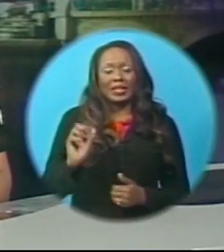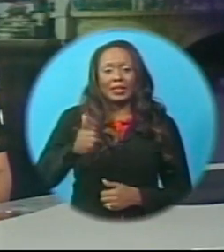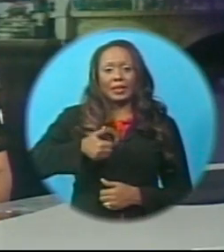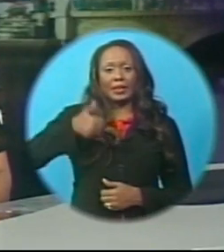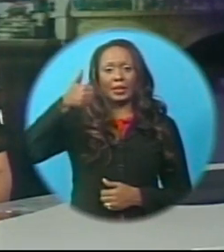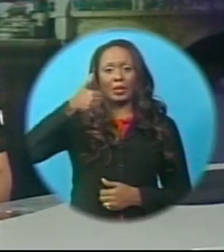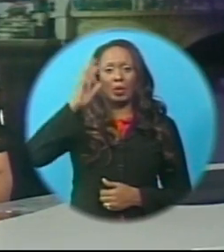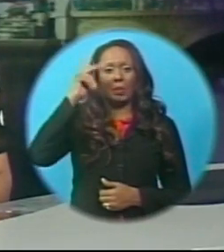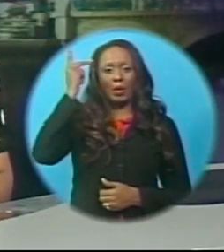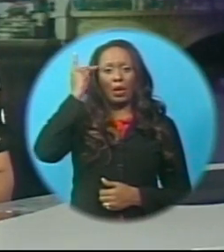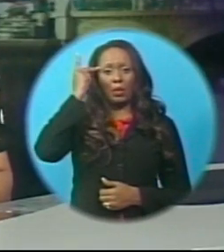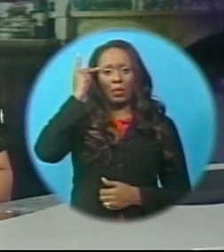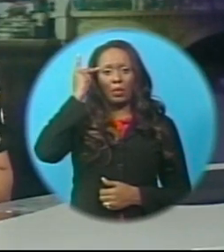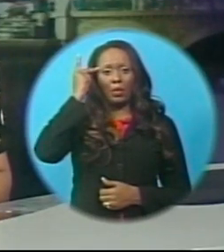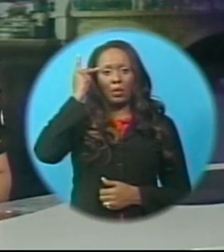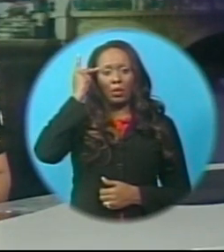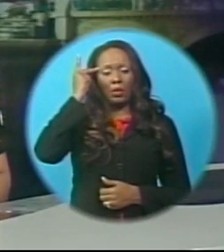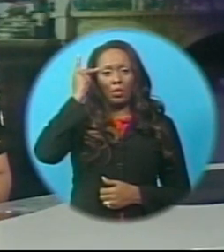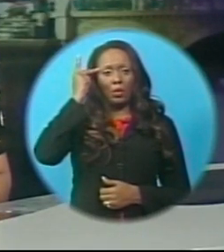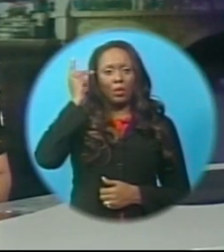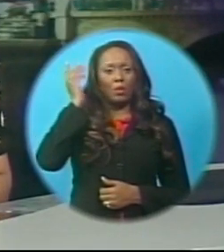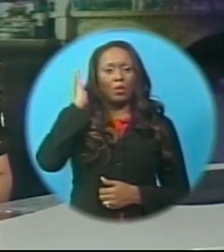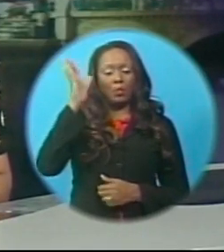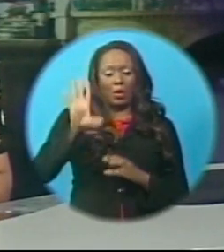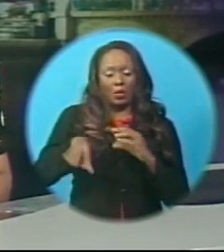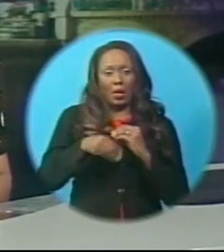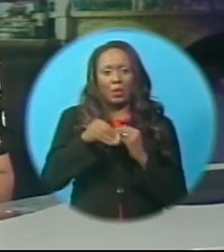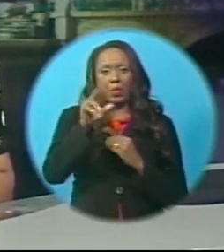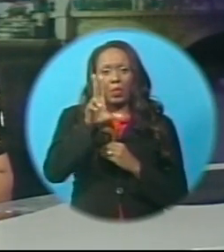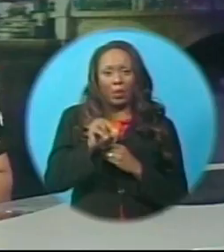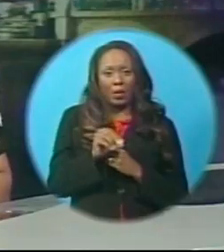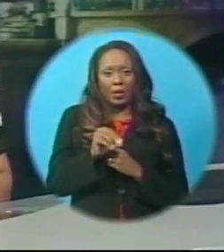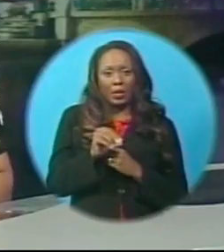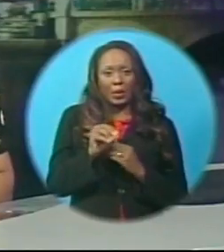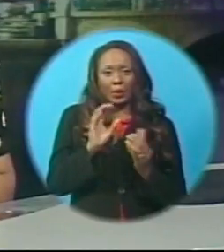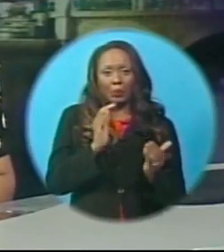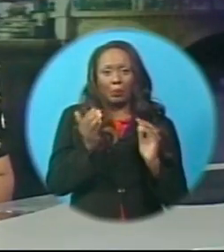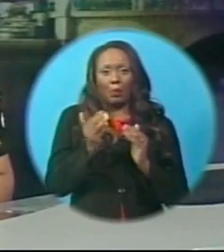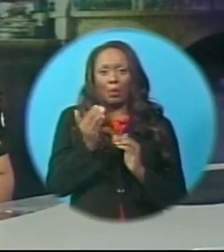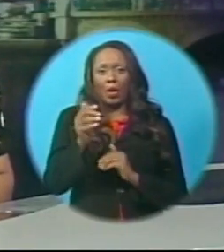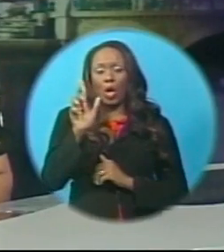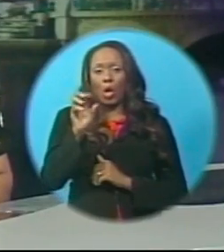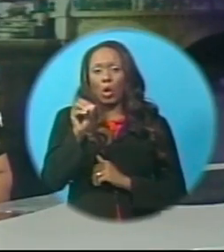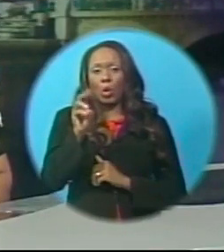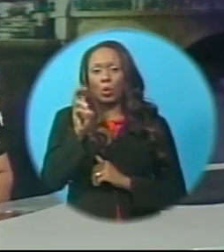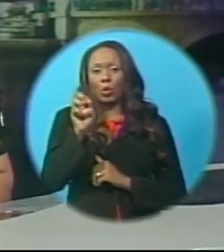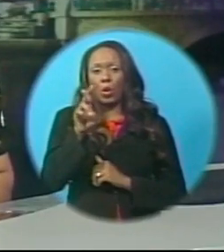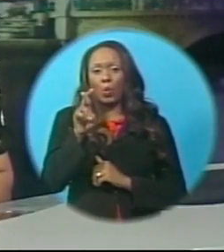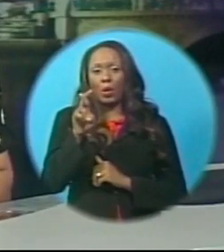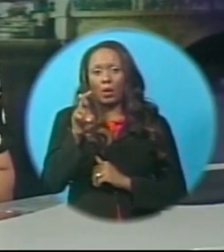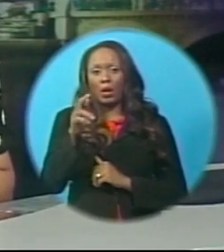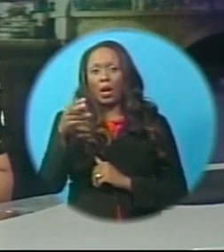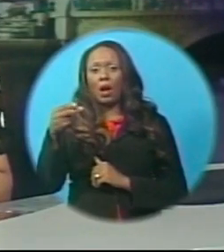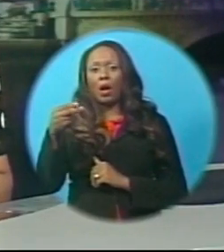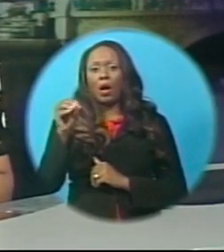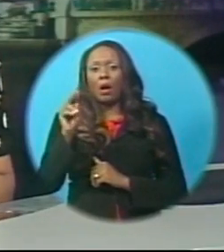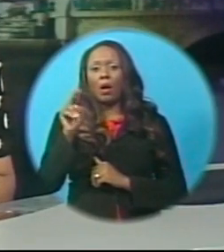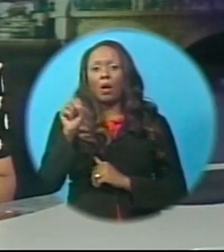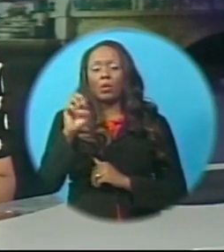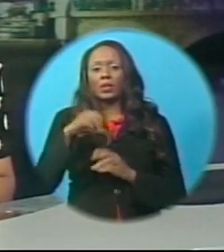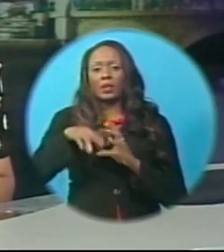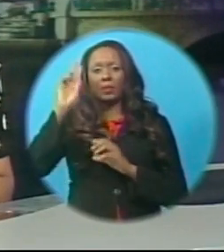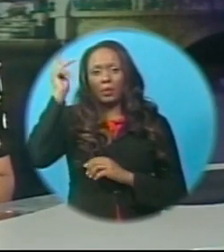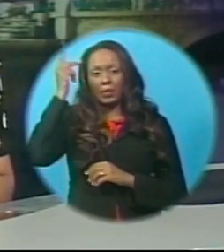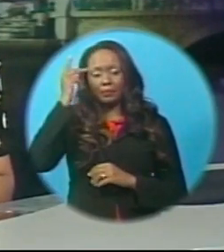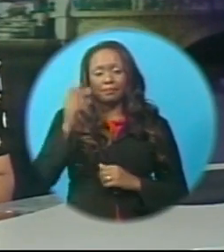MPs in the Senior Parliament will later move to 30 to reflect that of the lower house of Parliament. It was a double